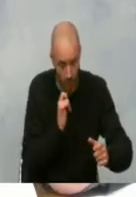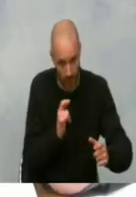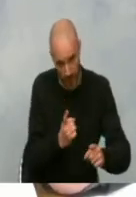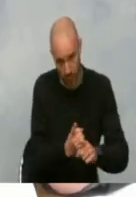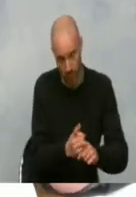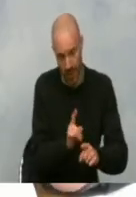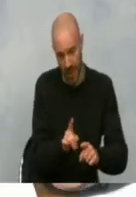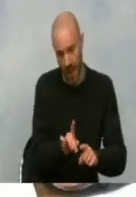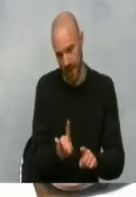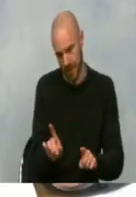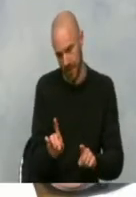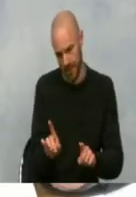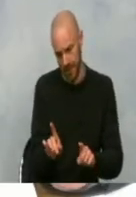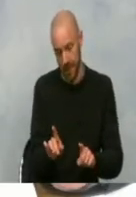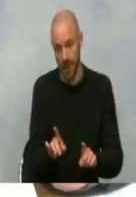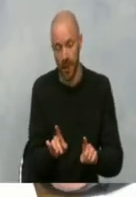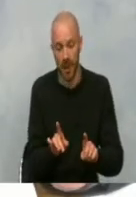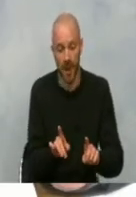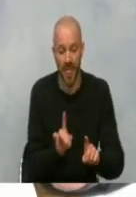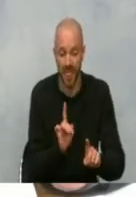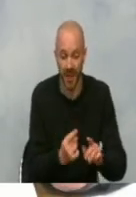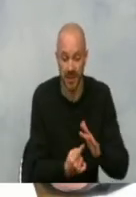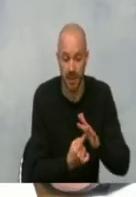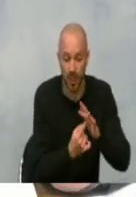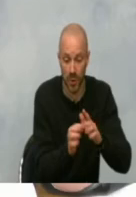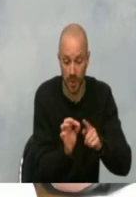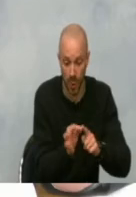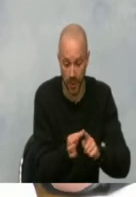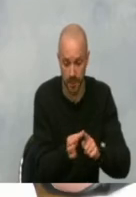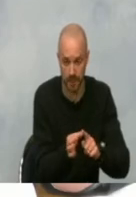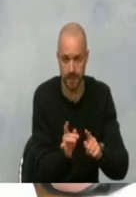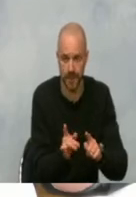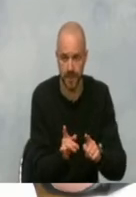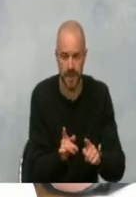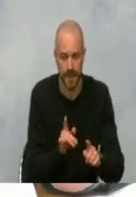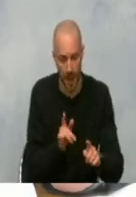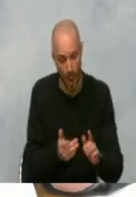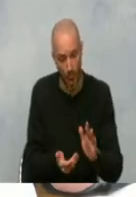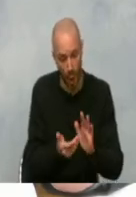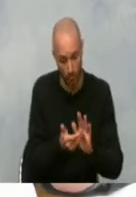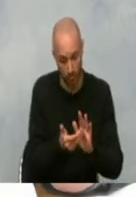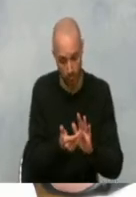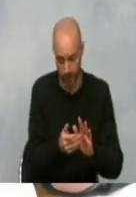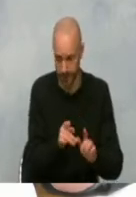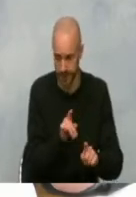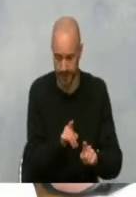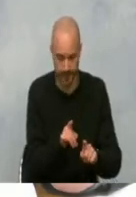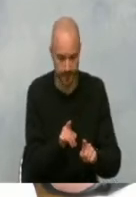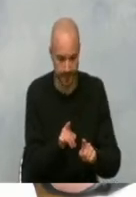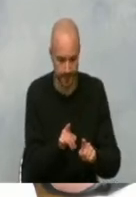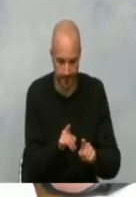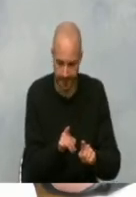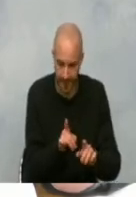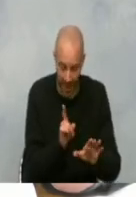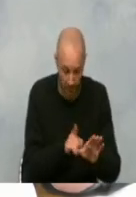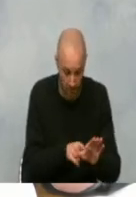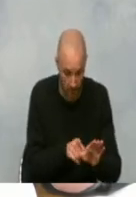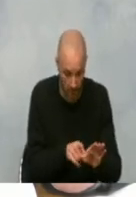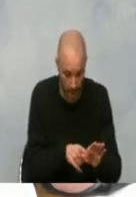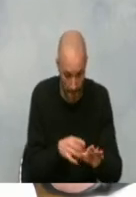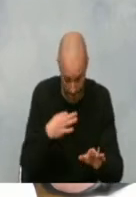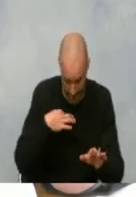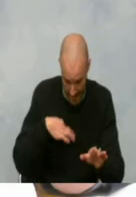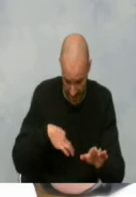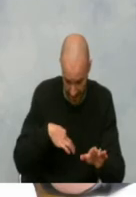second. So that's a key point in this. Right, there's also a recurring annual benefit, right, in